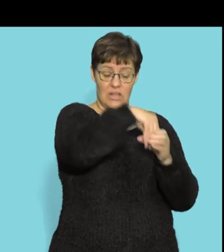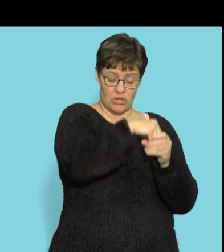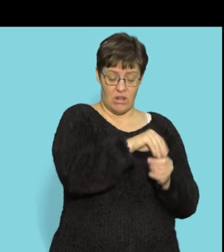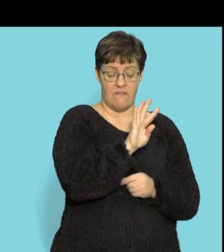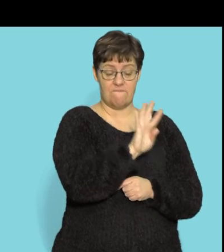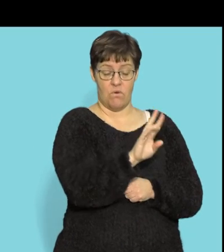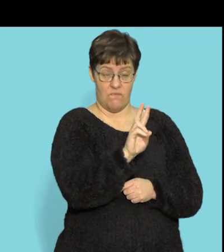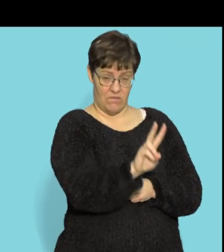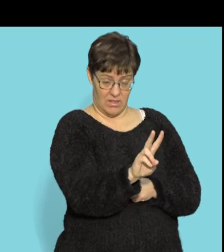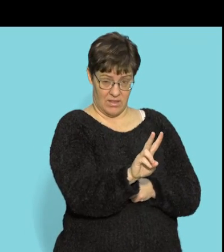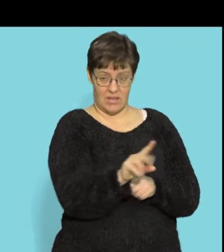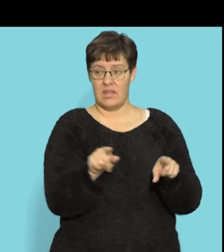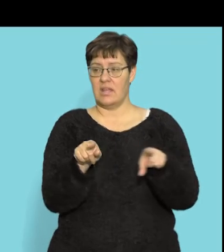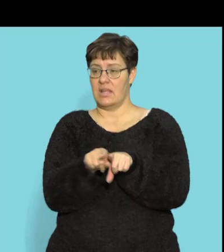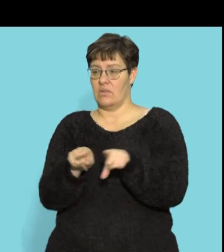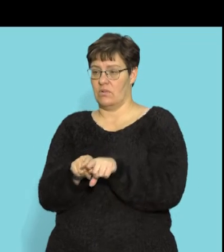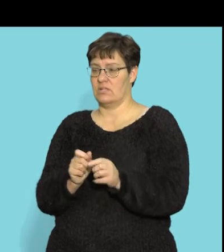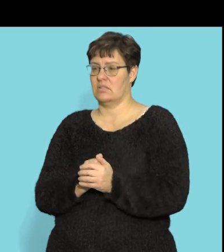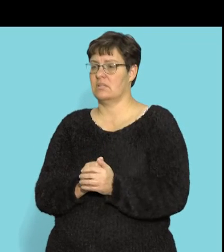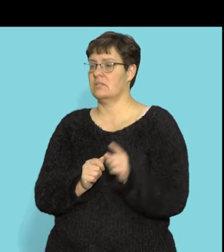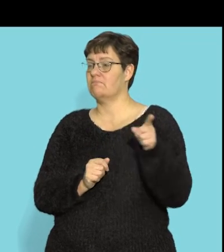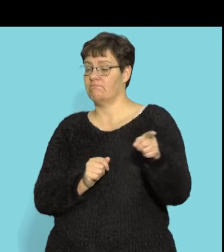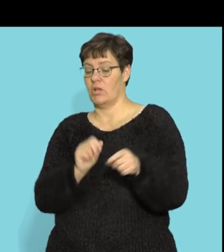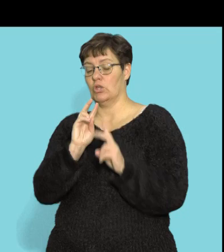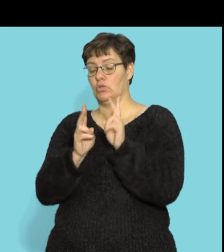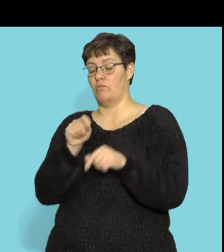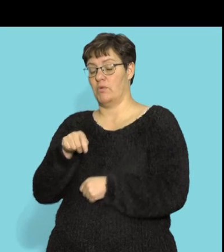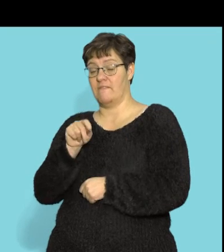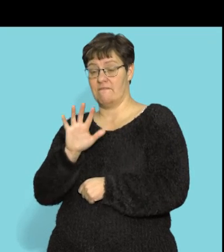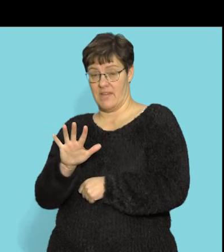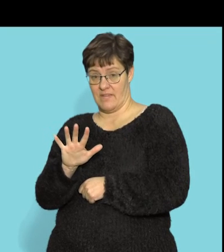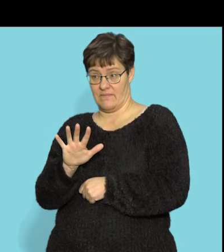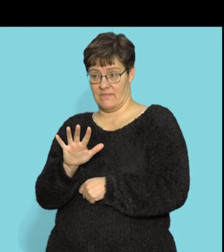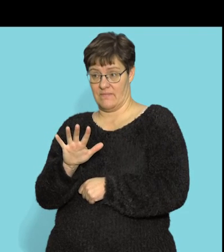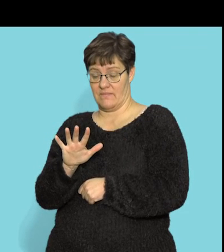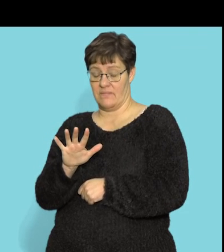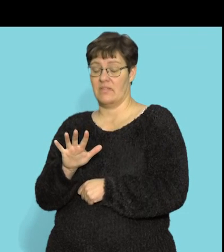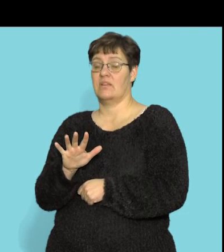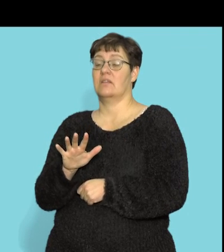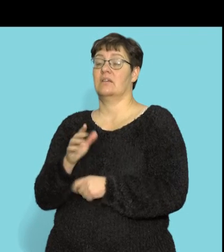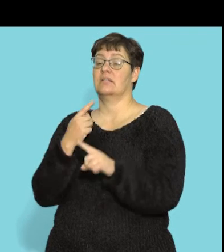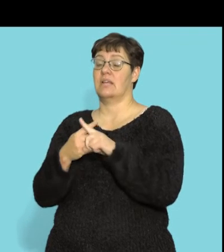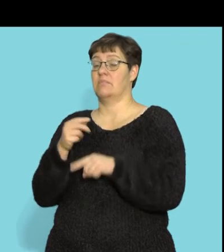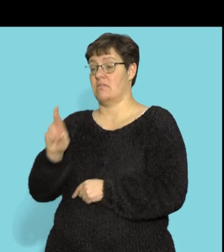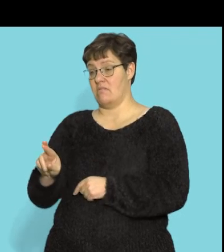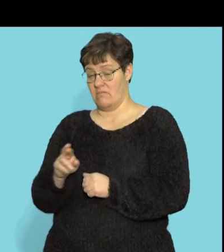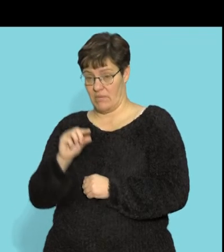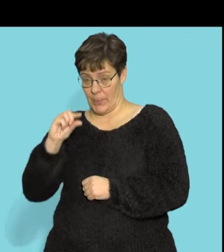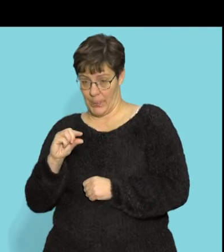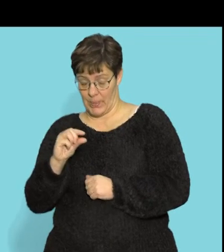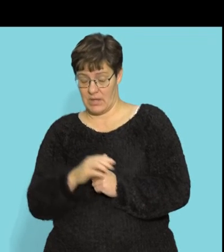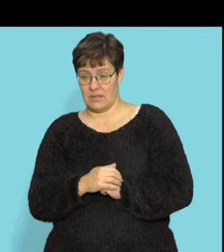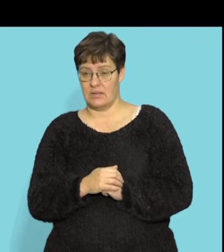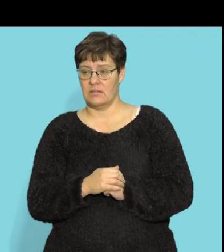to 4 volts, right? Then the total current in the circuit is 12.5 amperes multiplied by